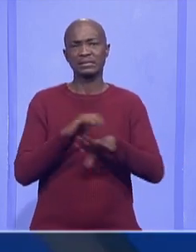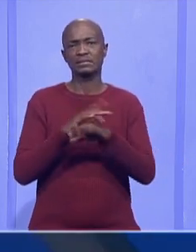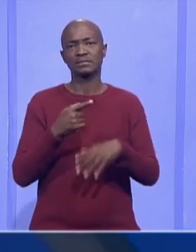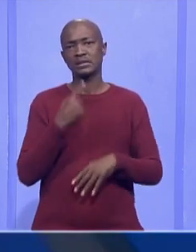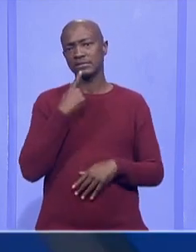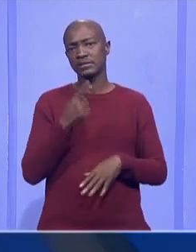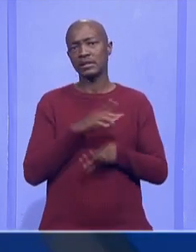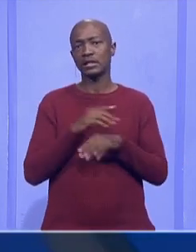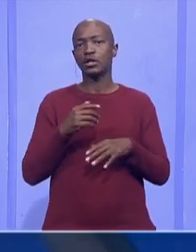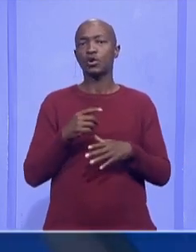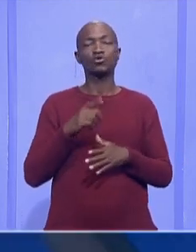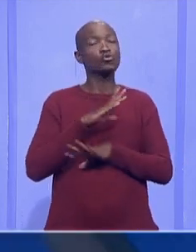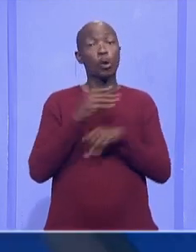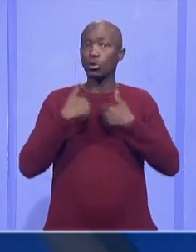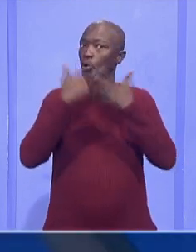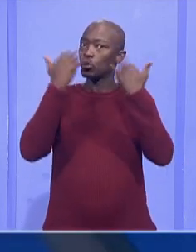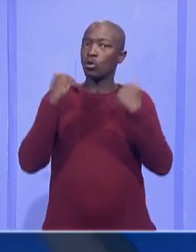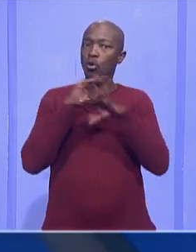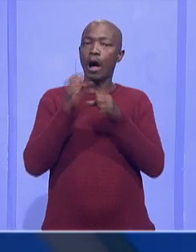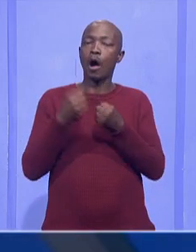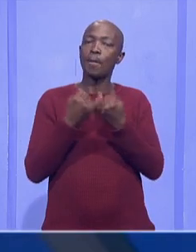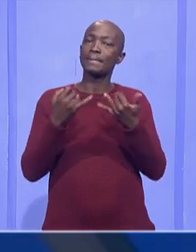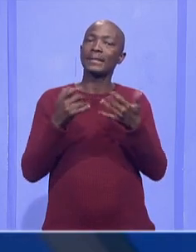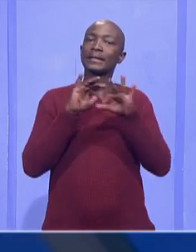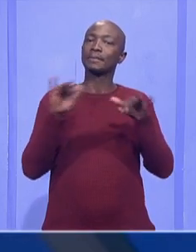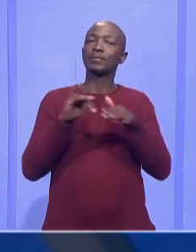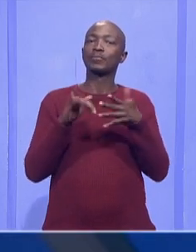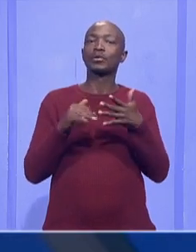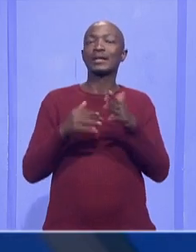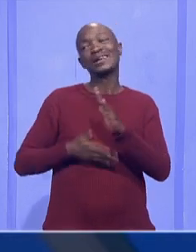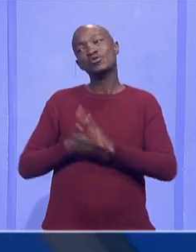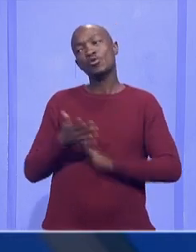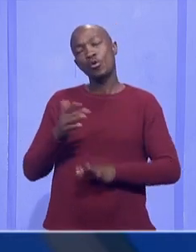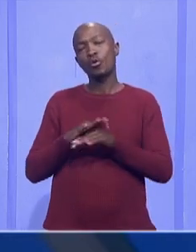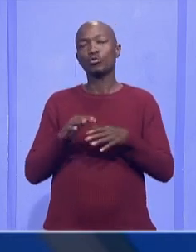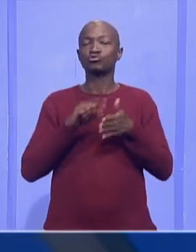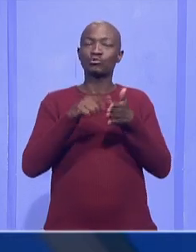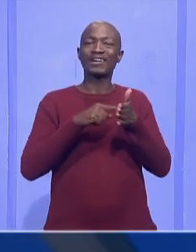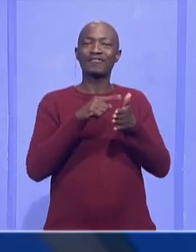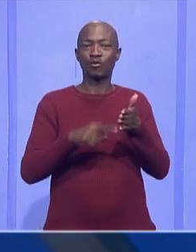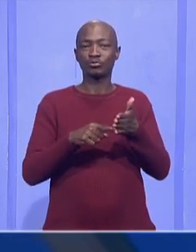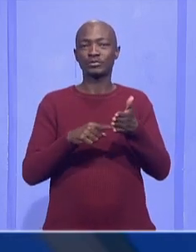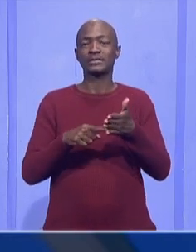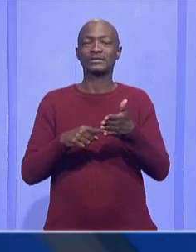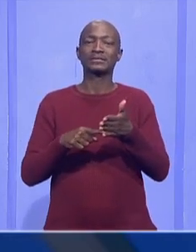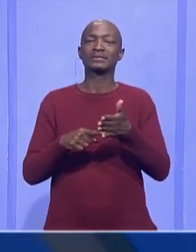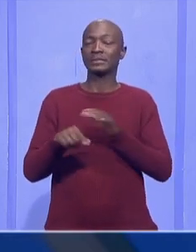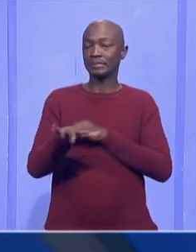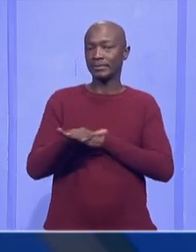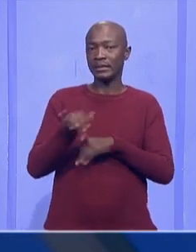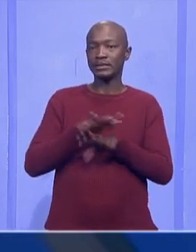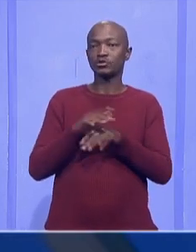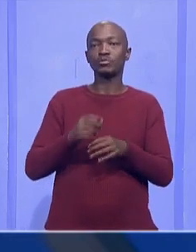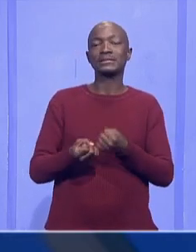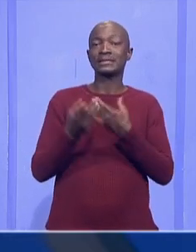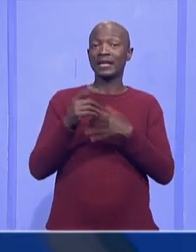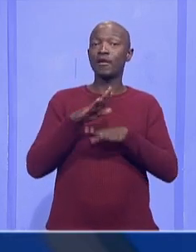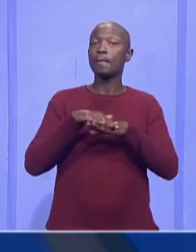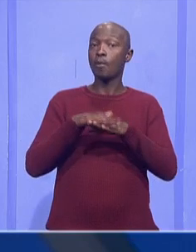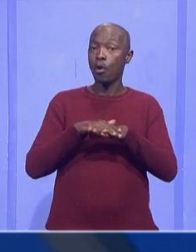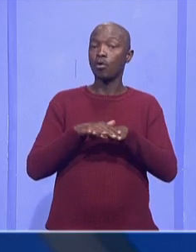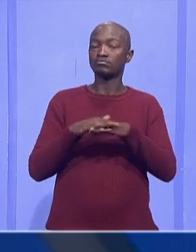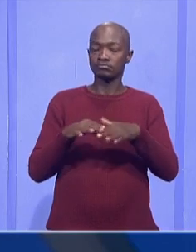how many people are likely to go to a voting station. So it is important that we produce more ballot papers in order to